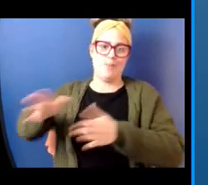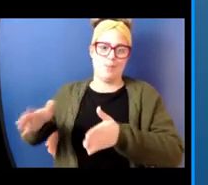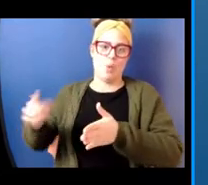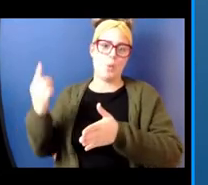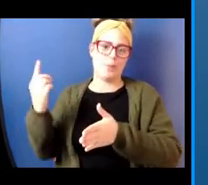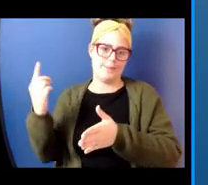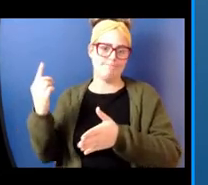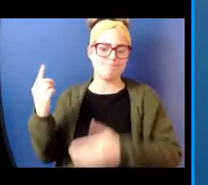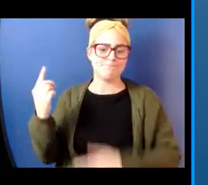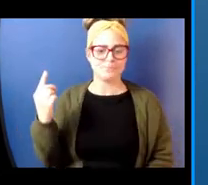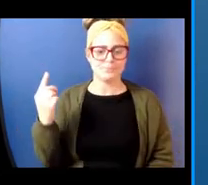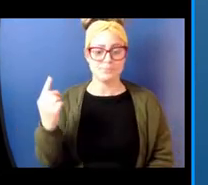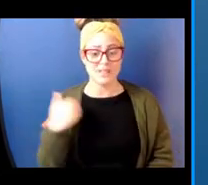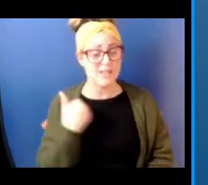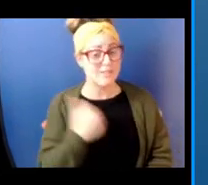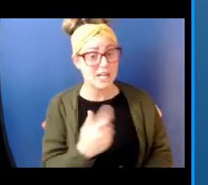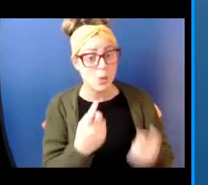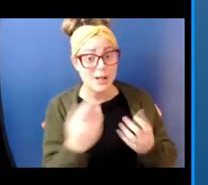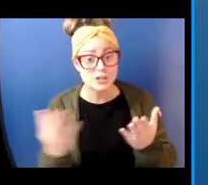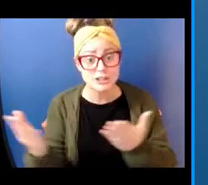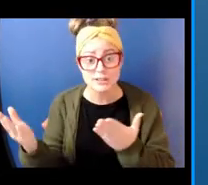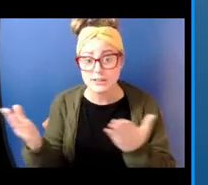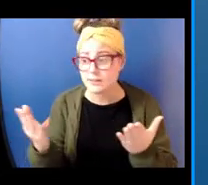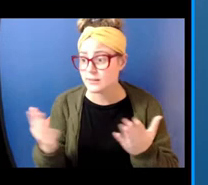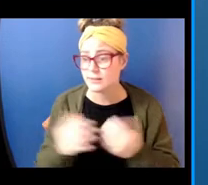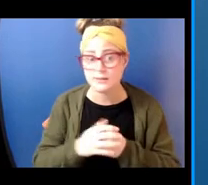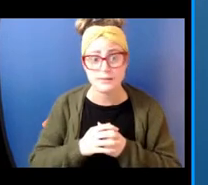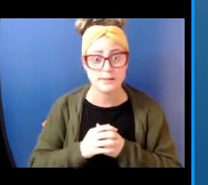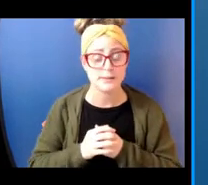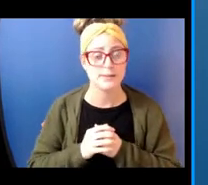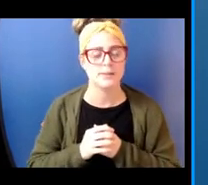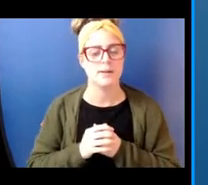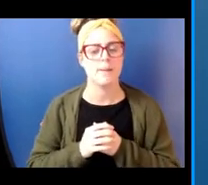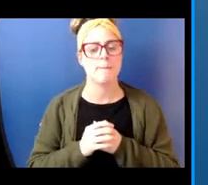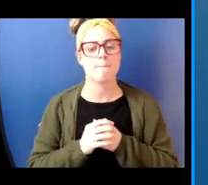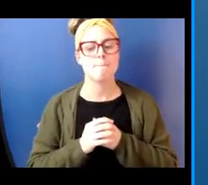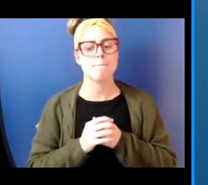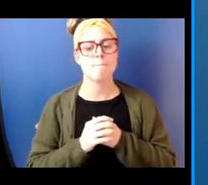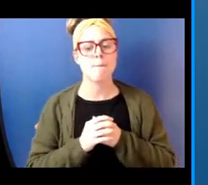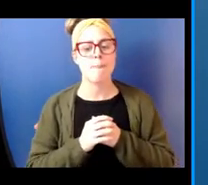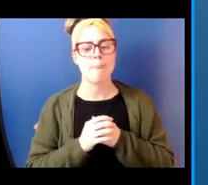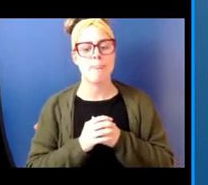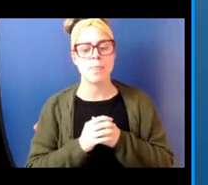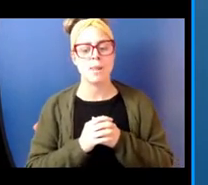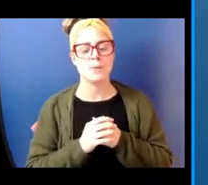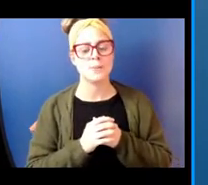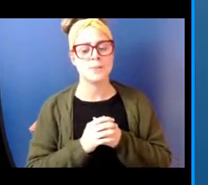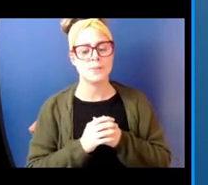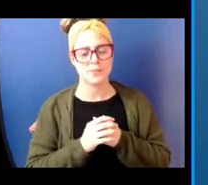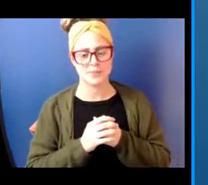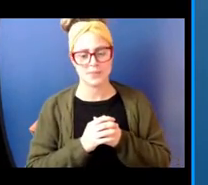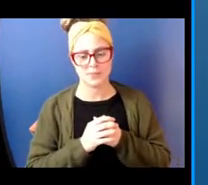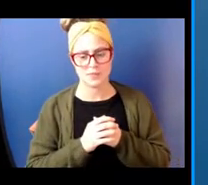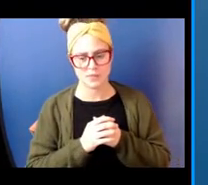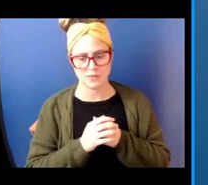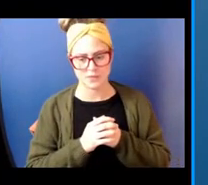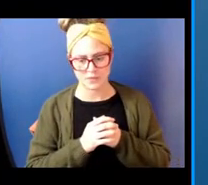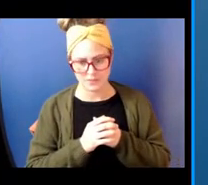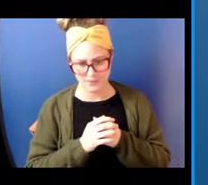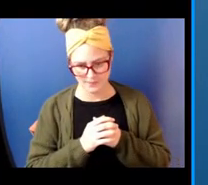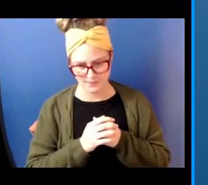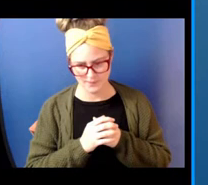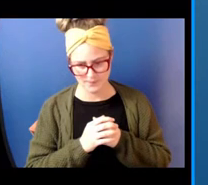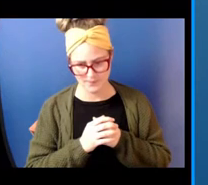of the committee members have questions on so uh right thing here when